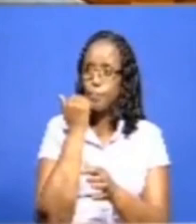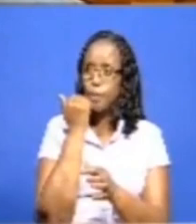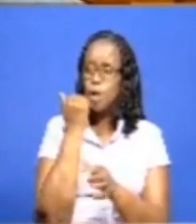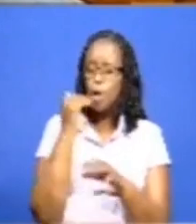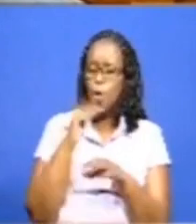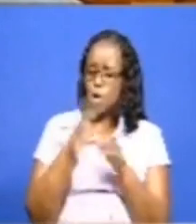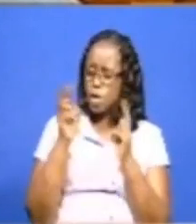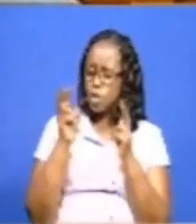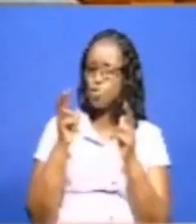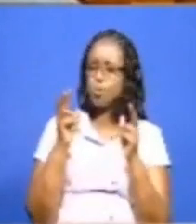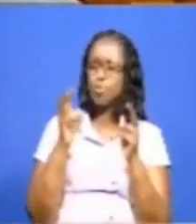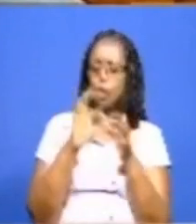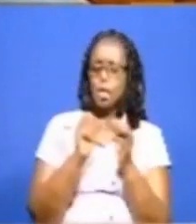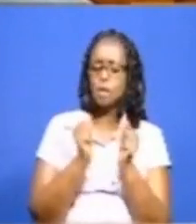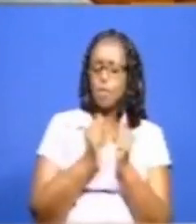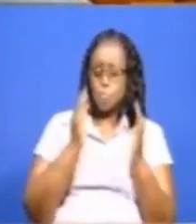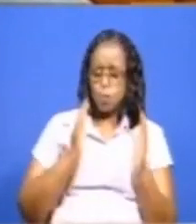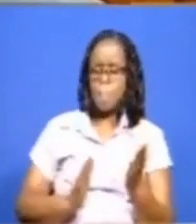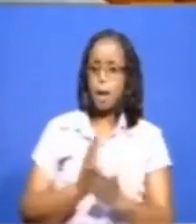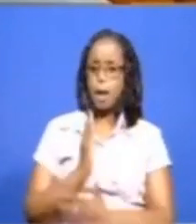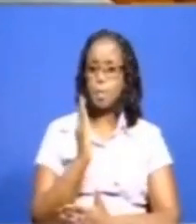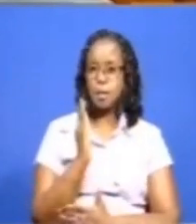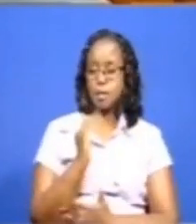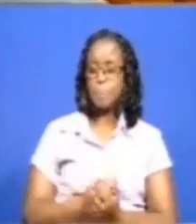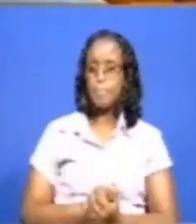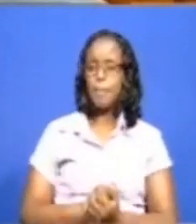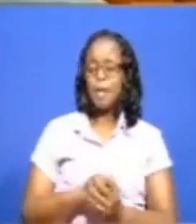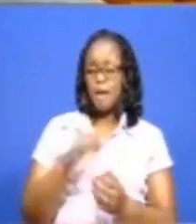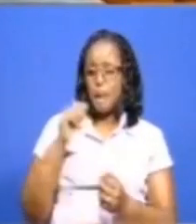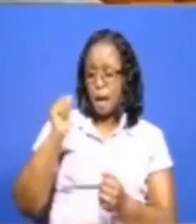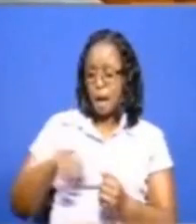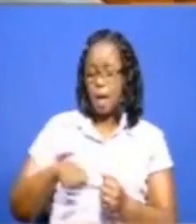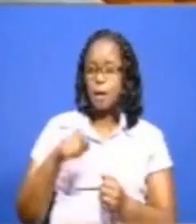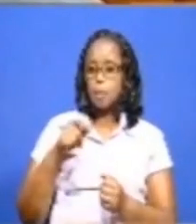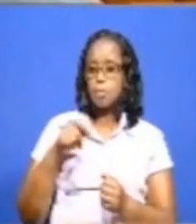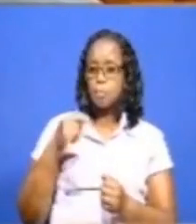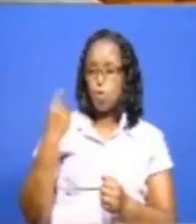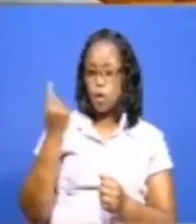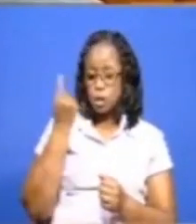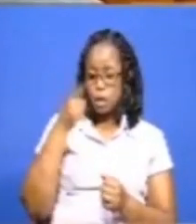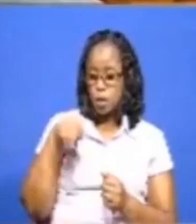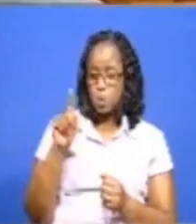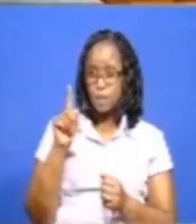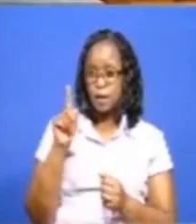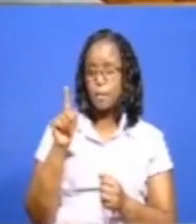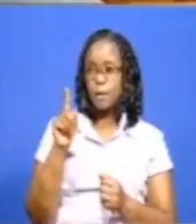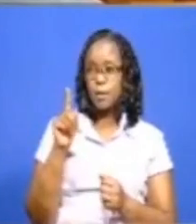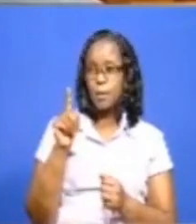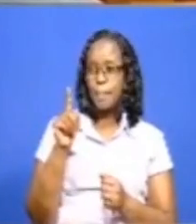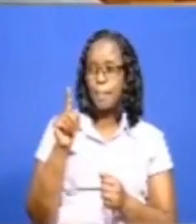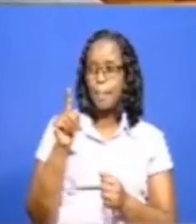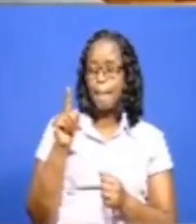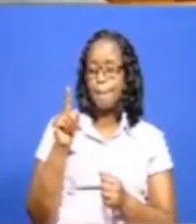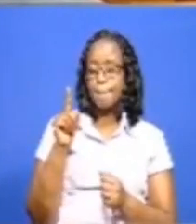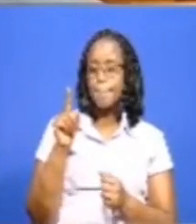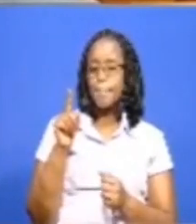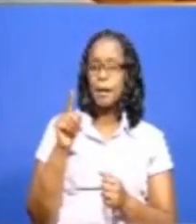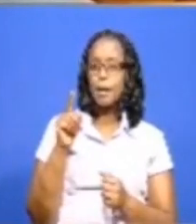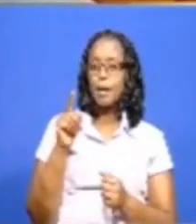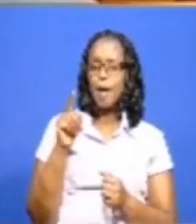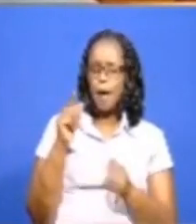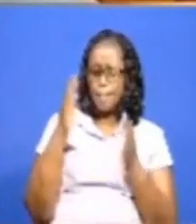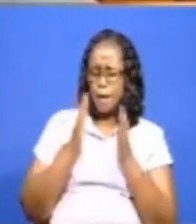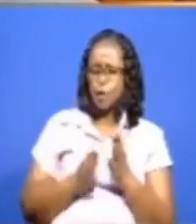women's rights. Would you consider yourself, this is very fair, would you consider yourself a